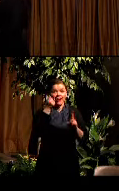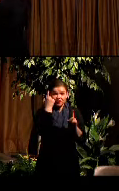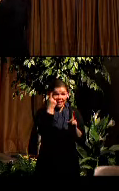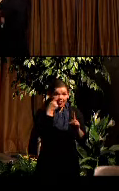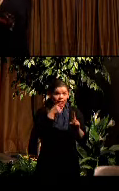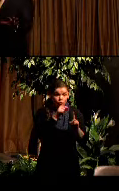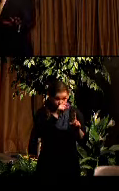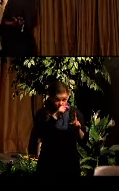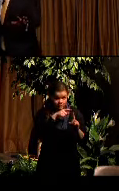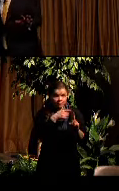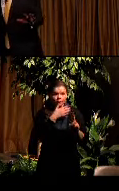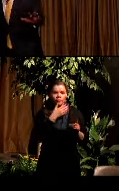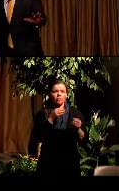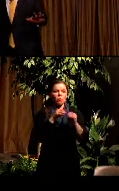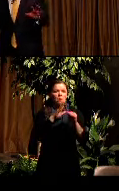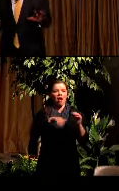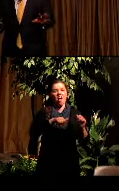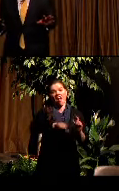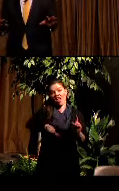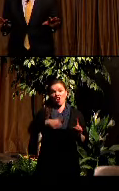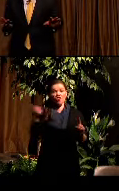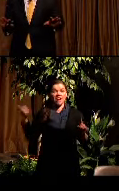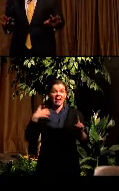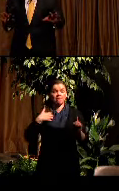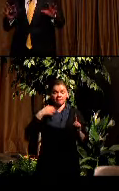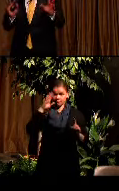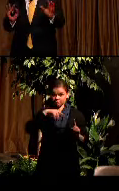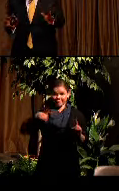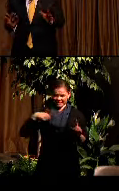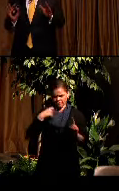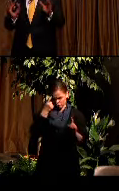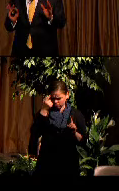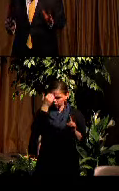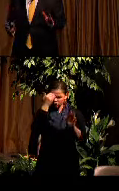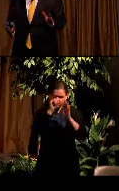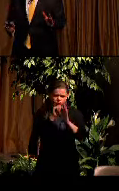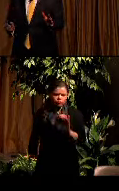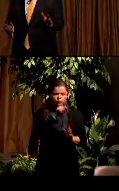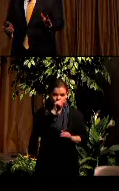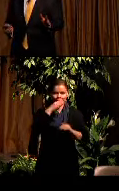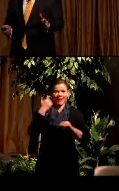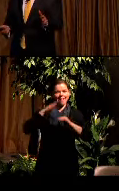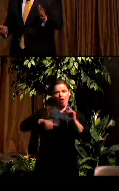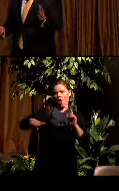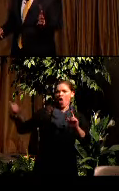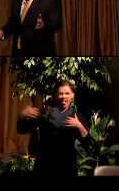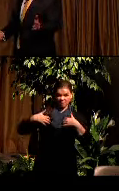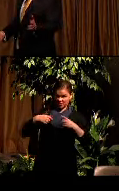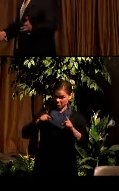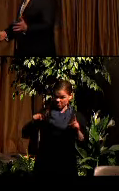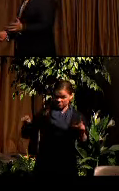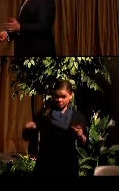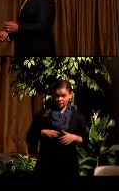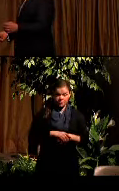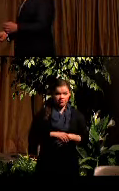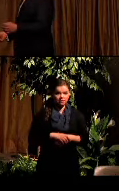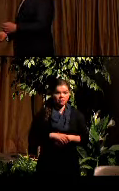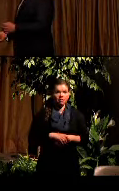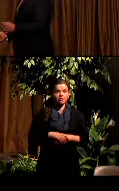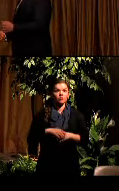argue, and I think I've got lots of support for that. And because of that, they provide these wonderful indicators of the